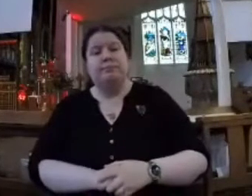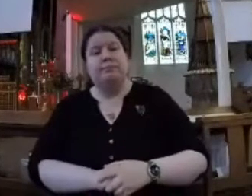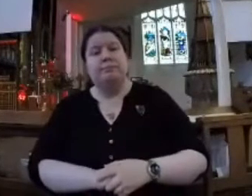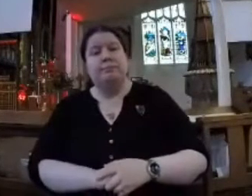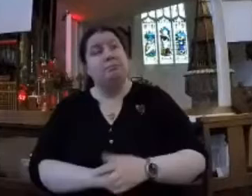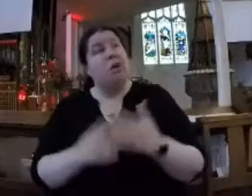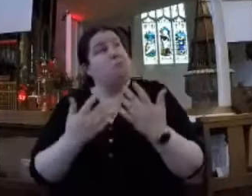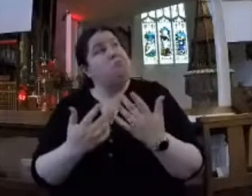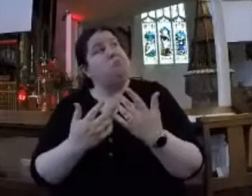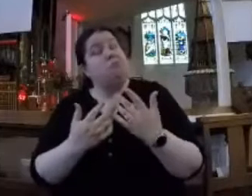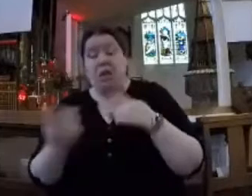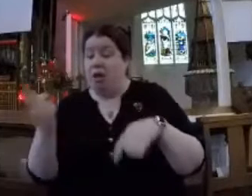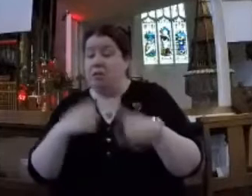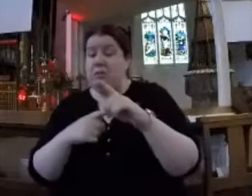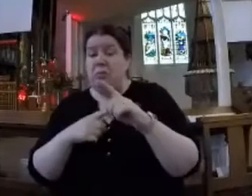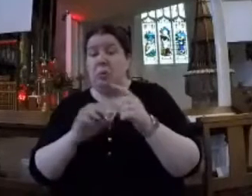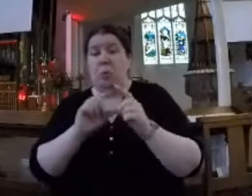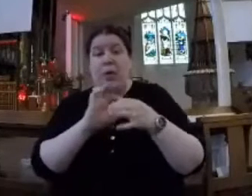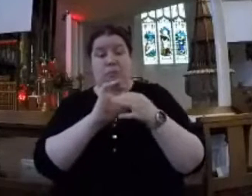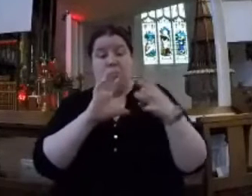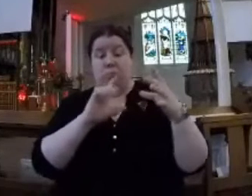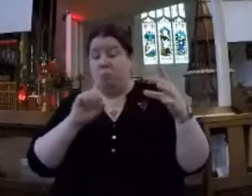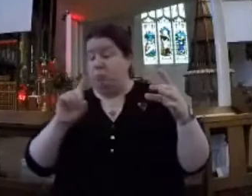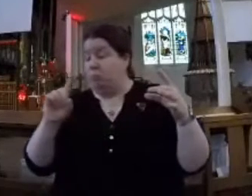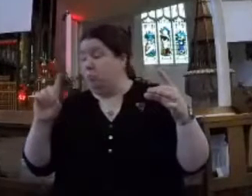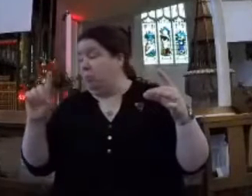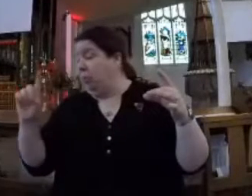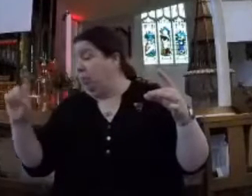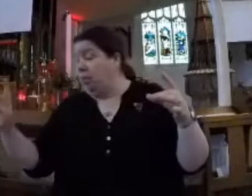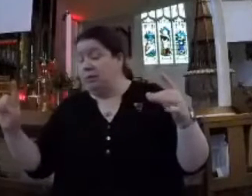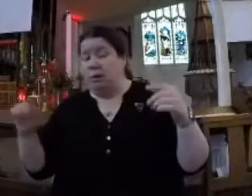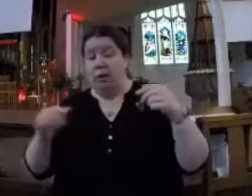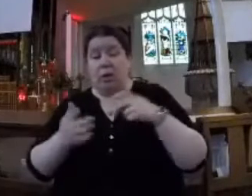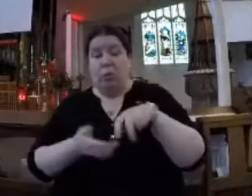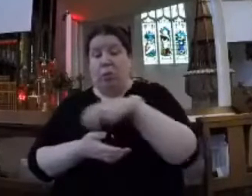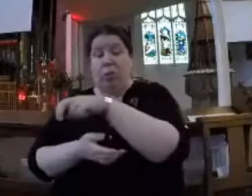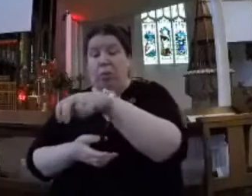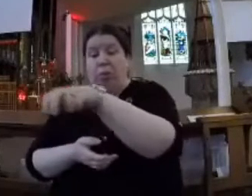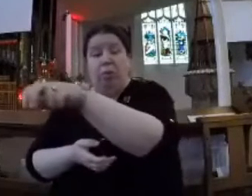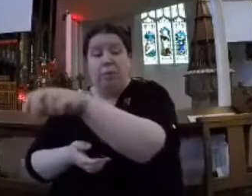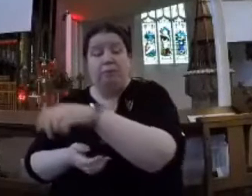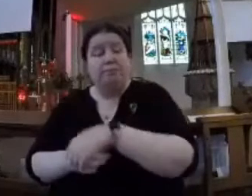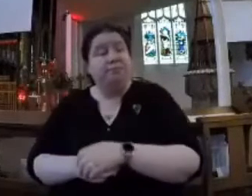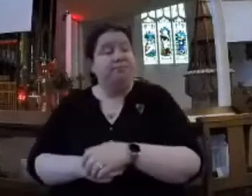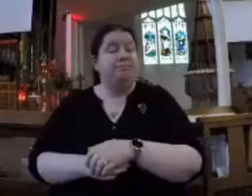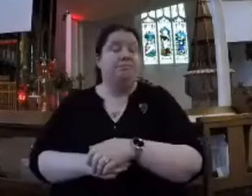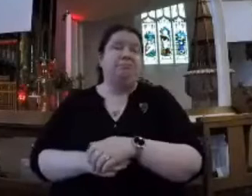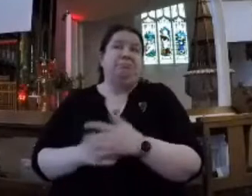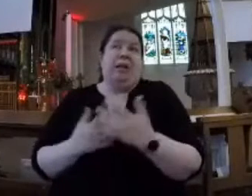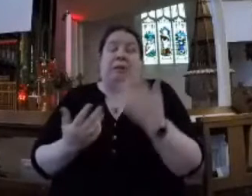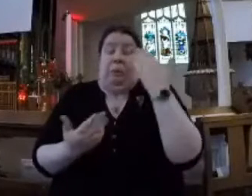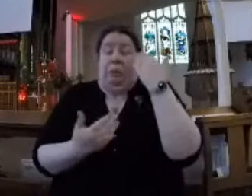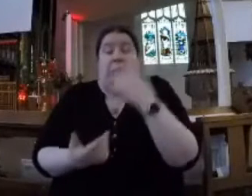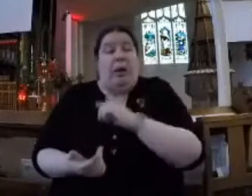of us who leave. We're like sheep that wander and go astray. For some reason,